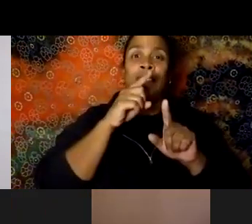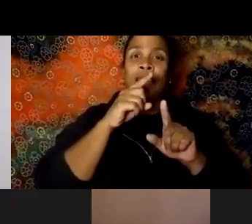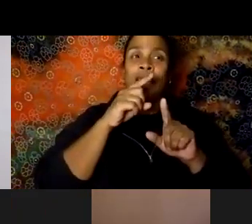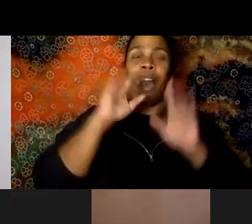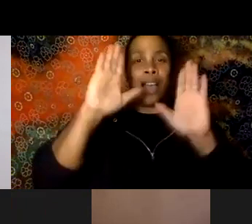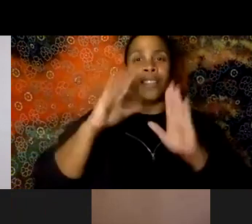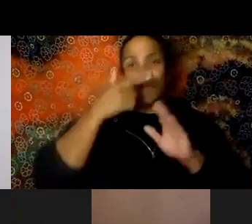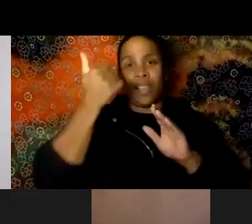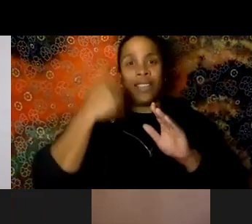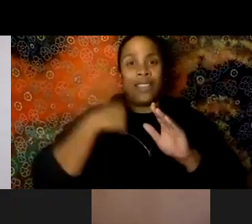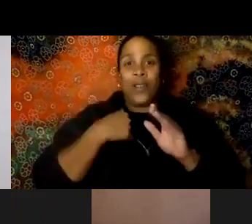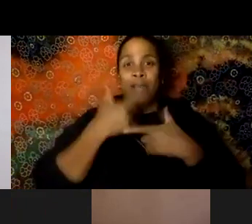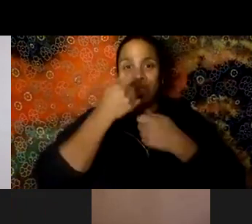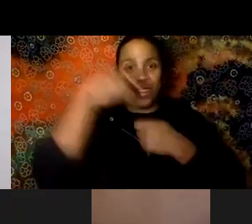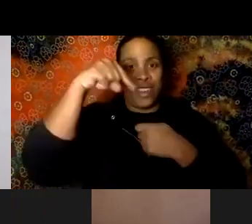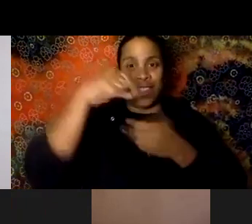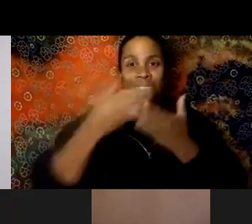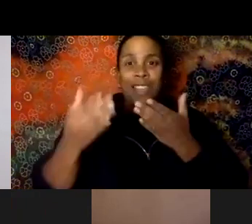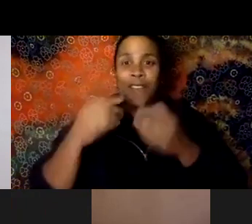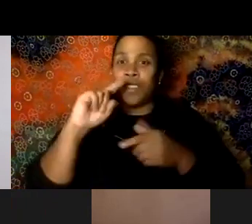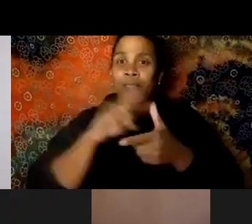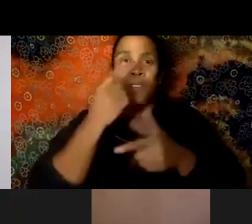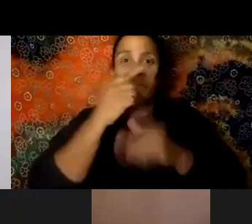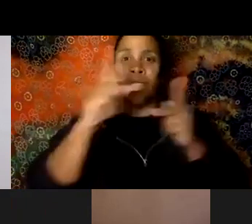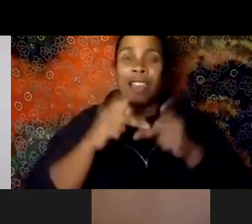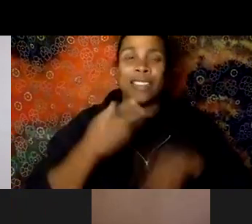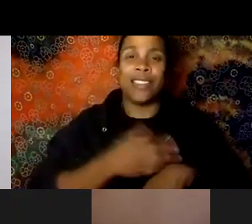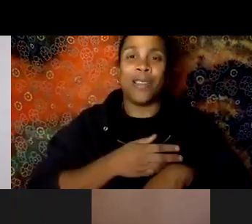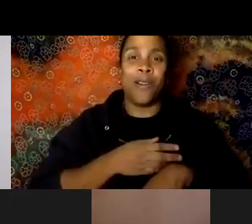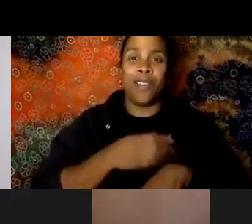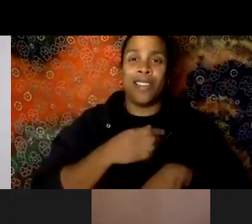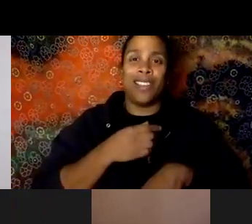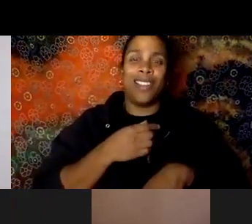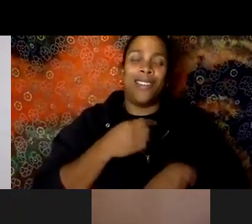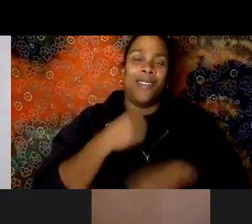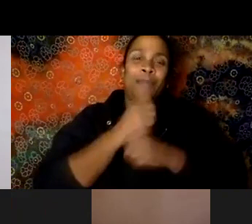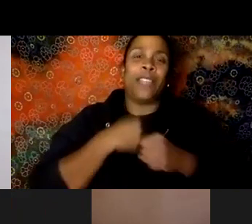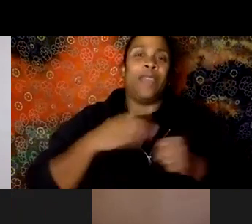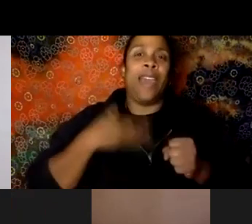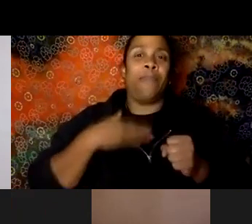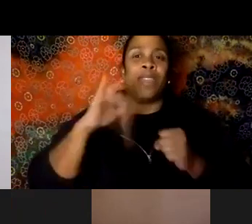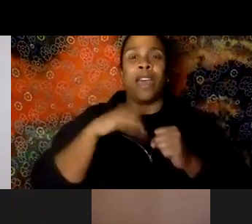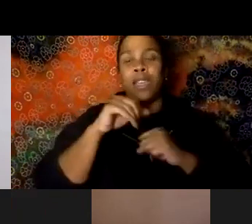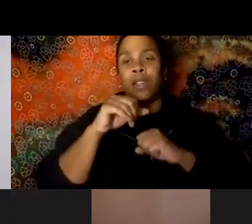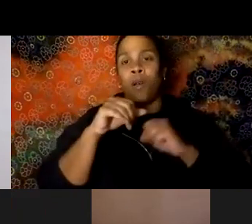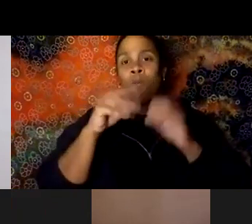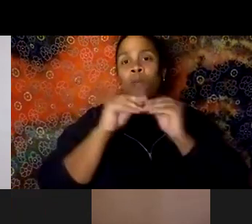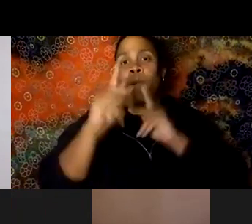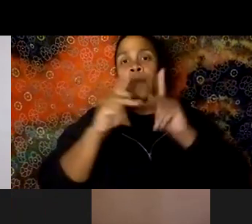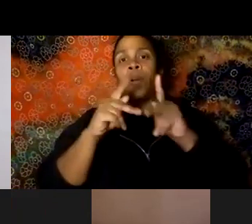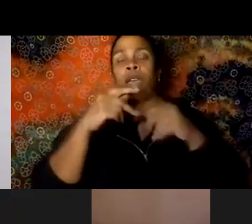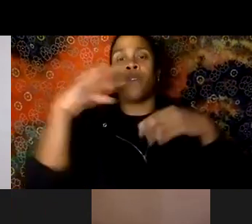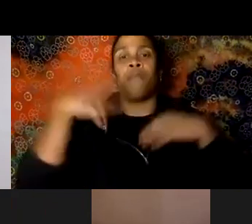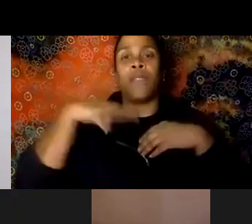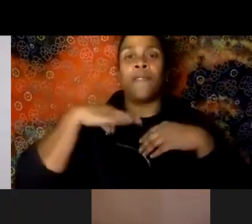really awesome because, you know, I'm interested in this stuff in the first place. And so, you know, it makes me happy that, you know, more